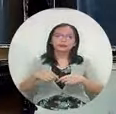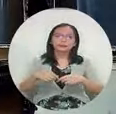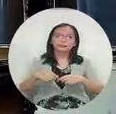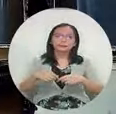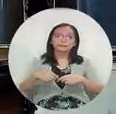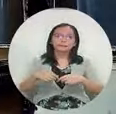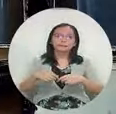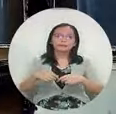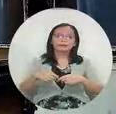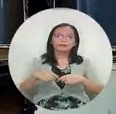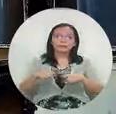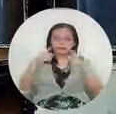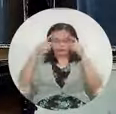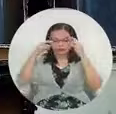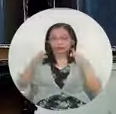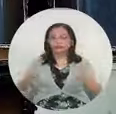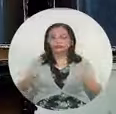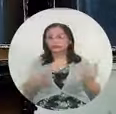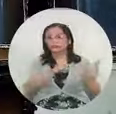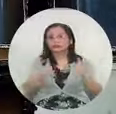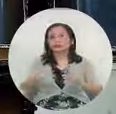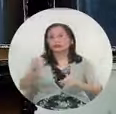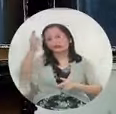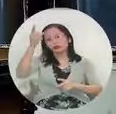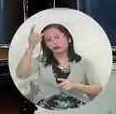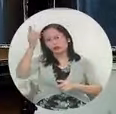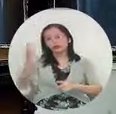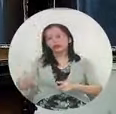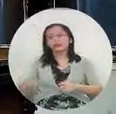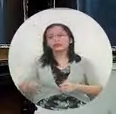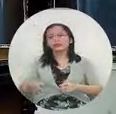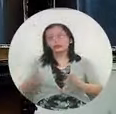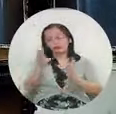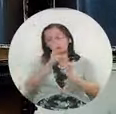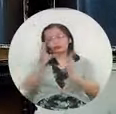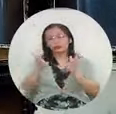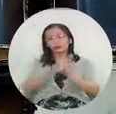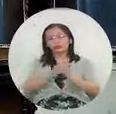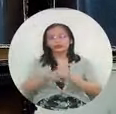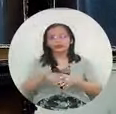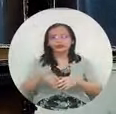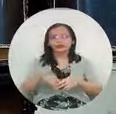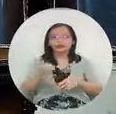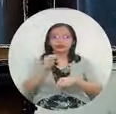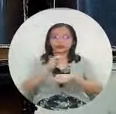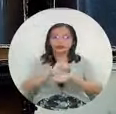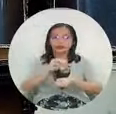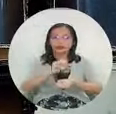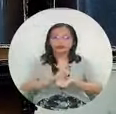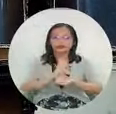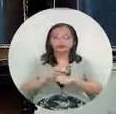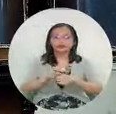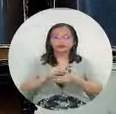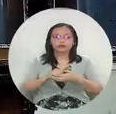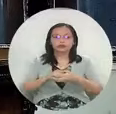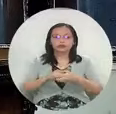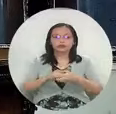you, God wants you to be there to fulfill the ministry. God sends you